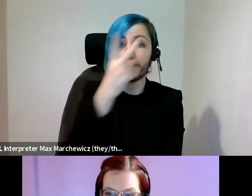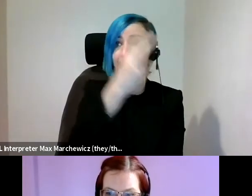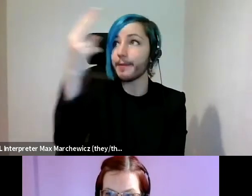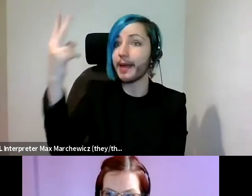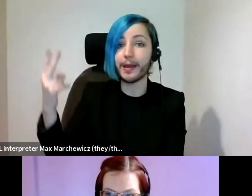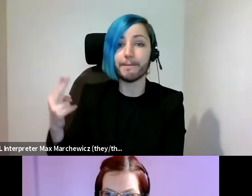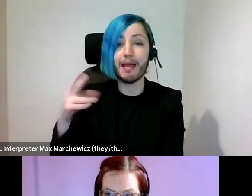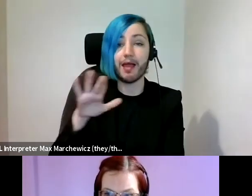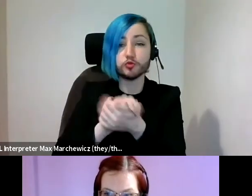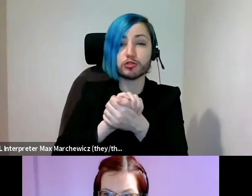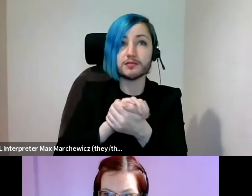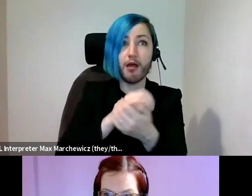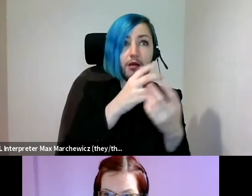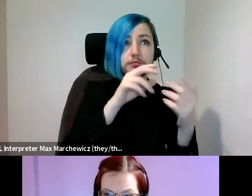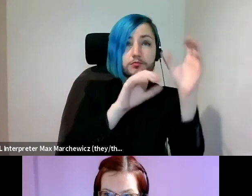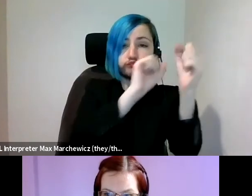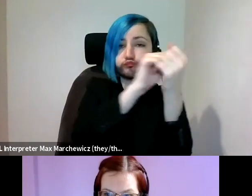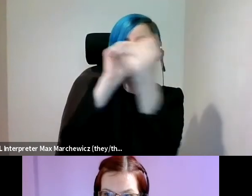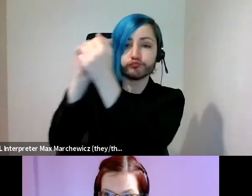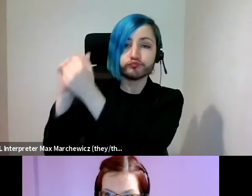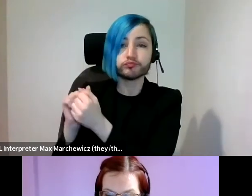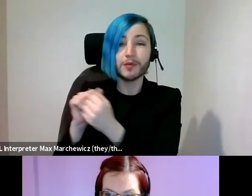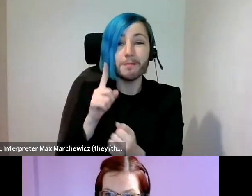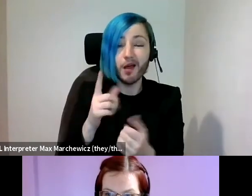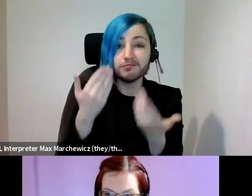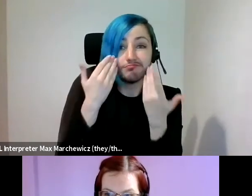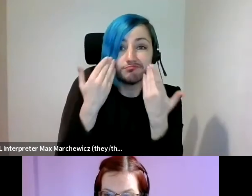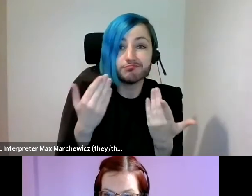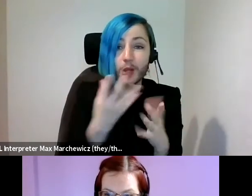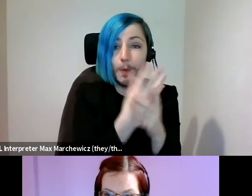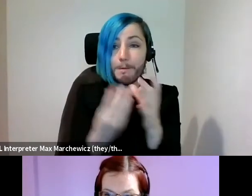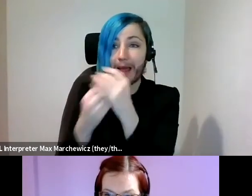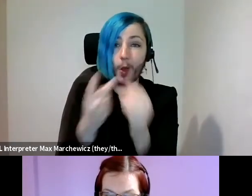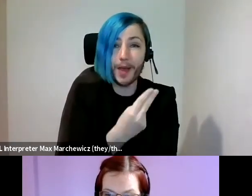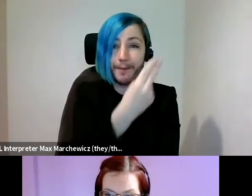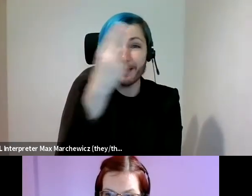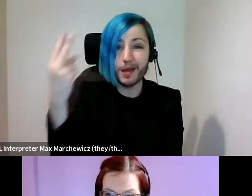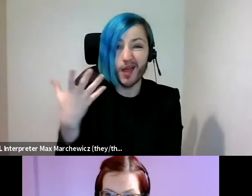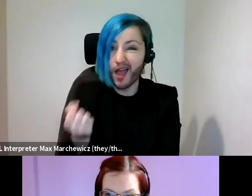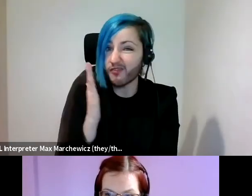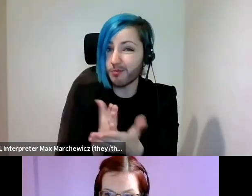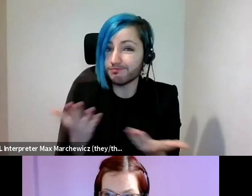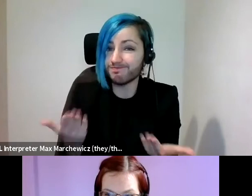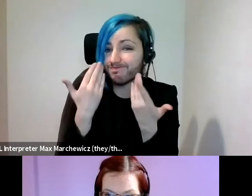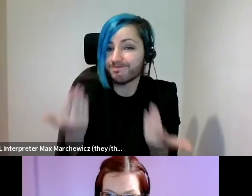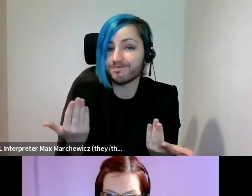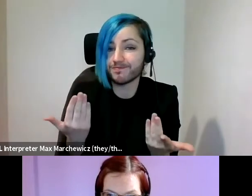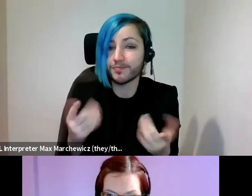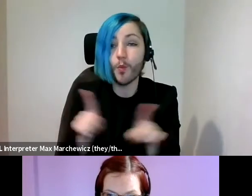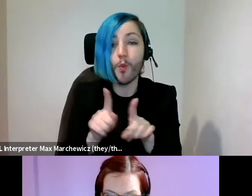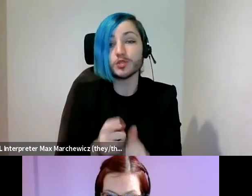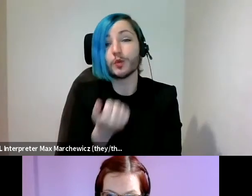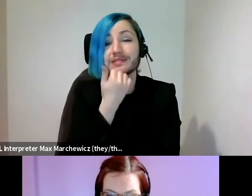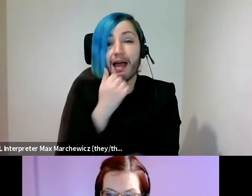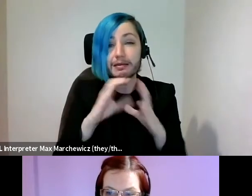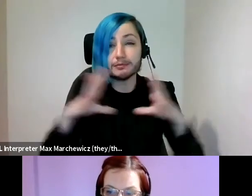there. We really didn't know if there were going to be pairs of black holes out there, and the size of the black